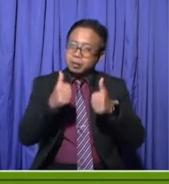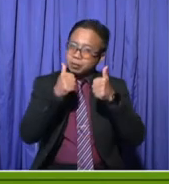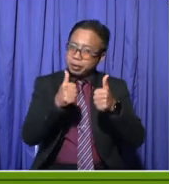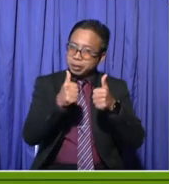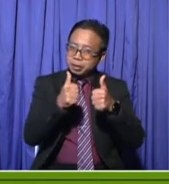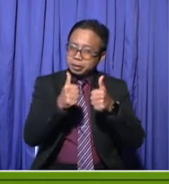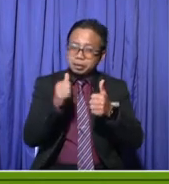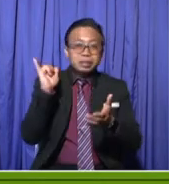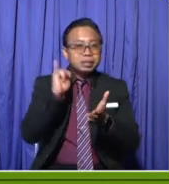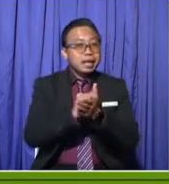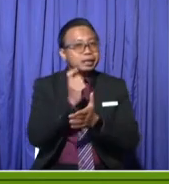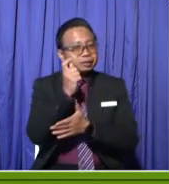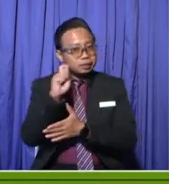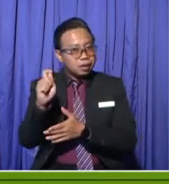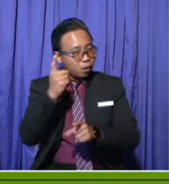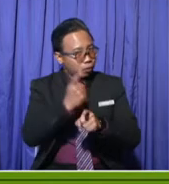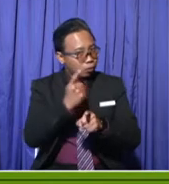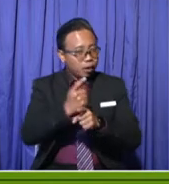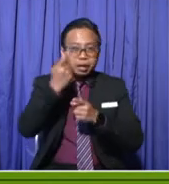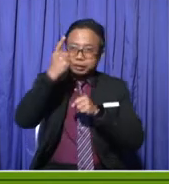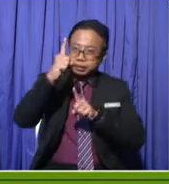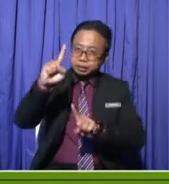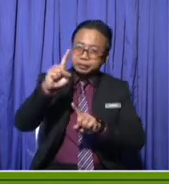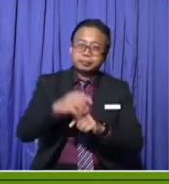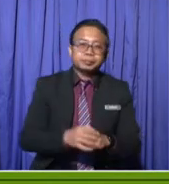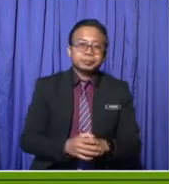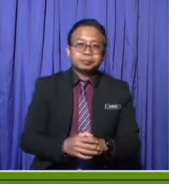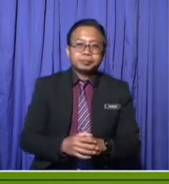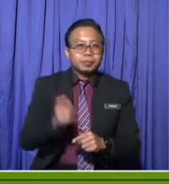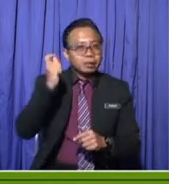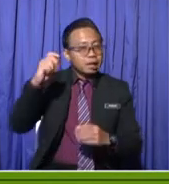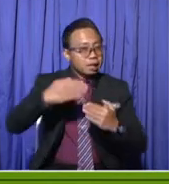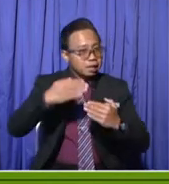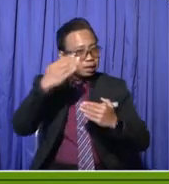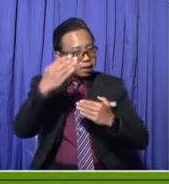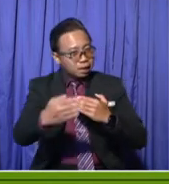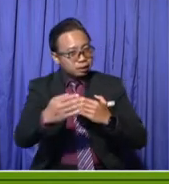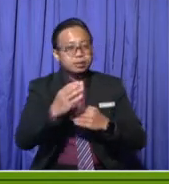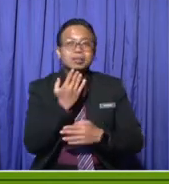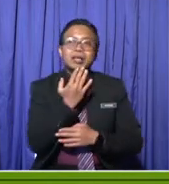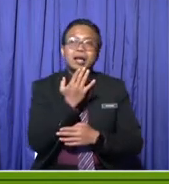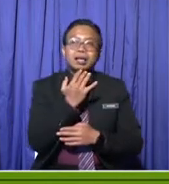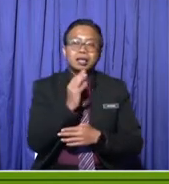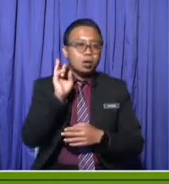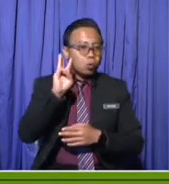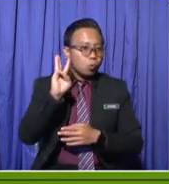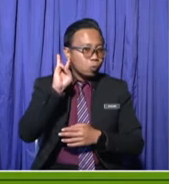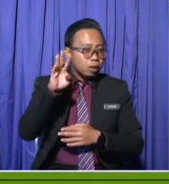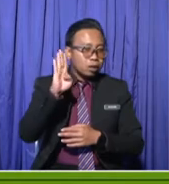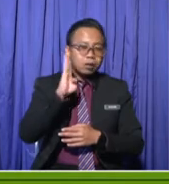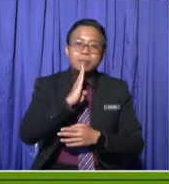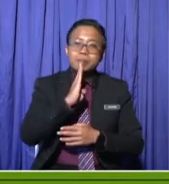Great! That's the correct answer. The next color will be